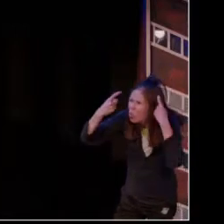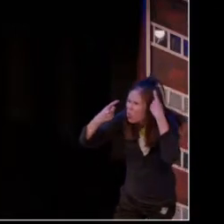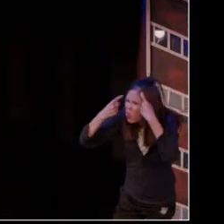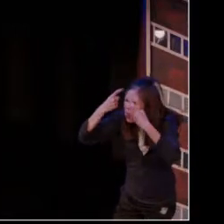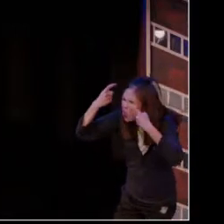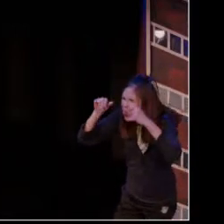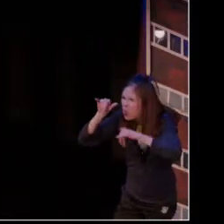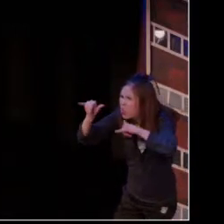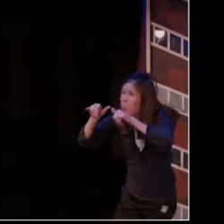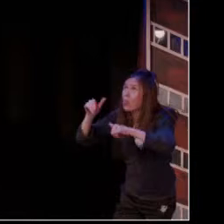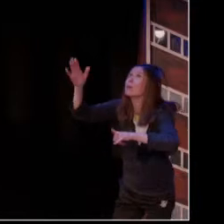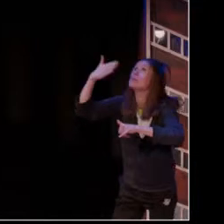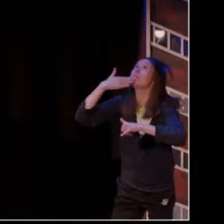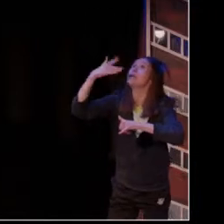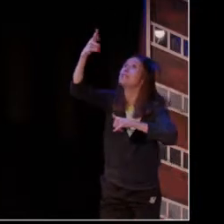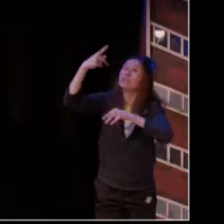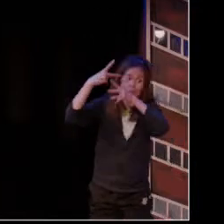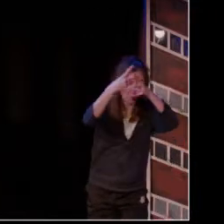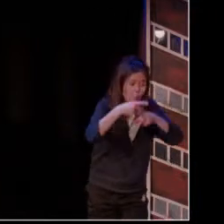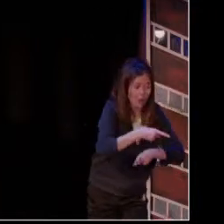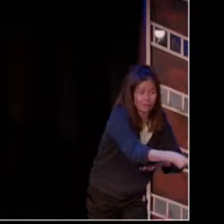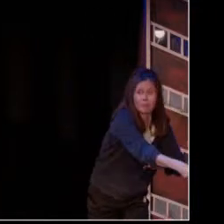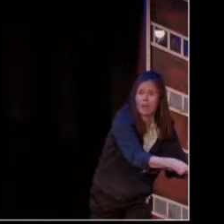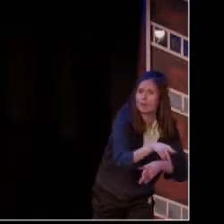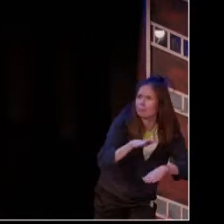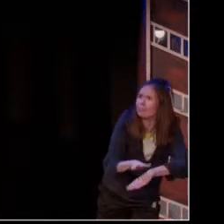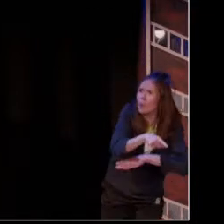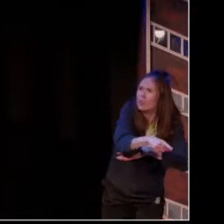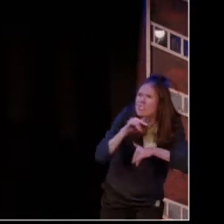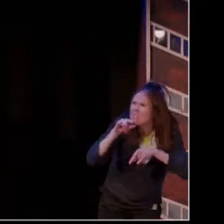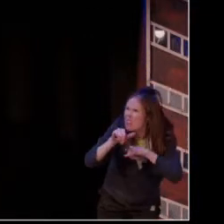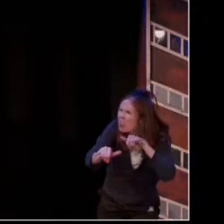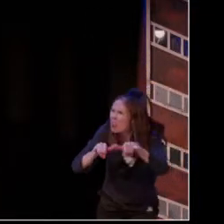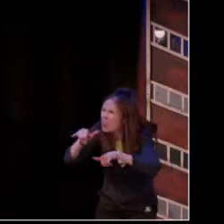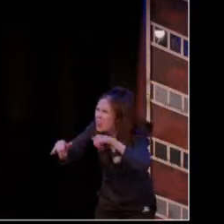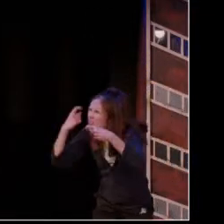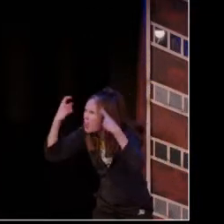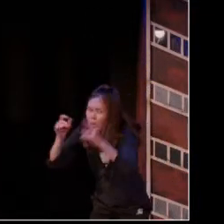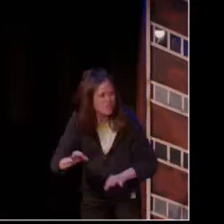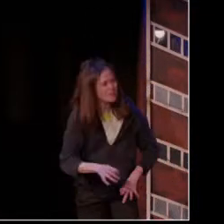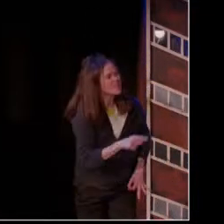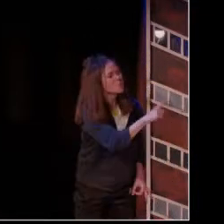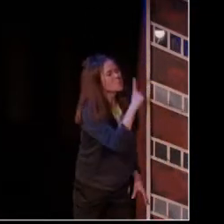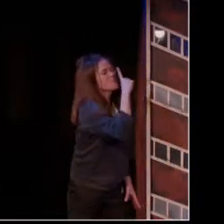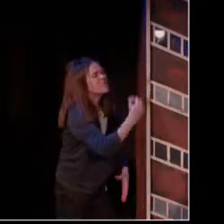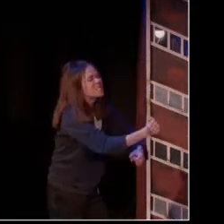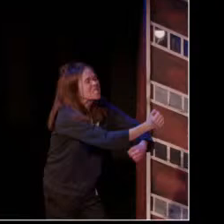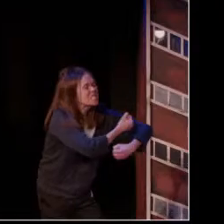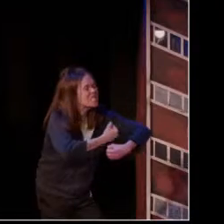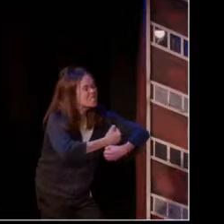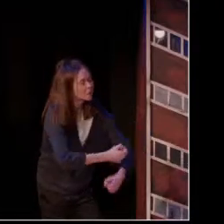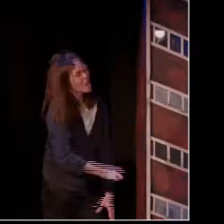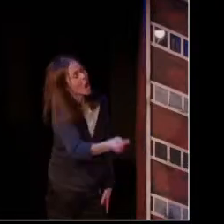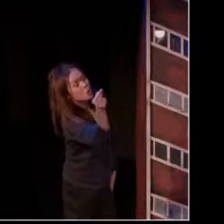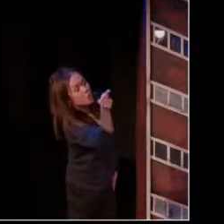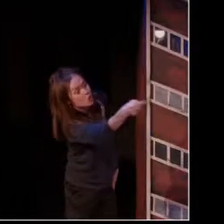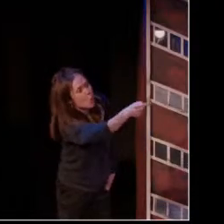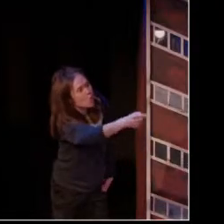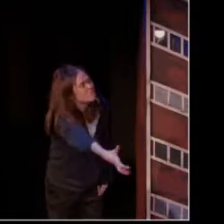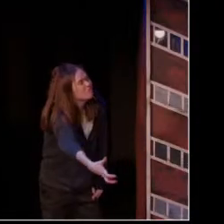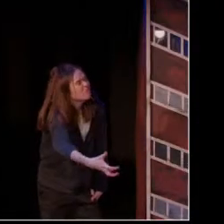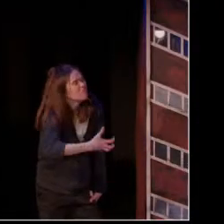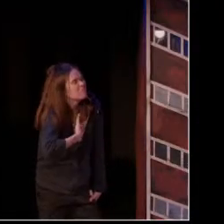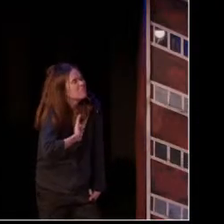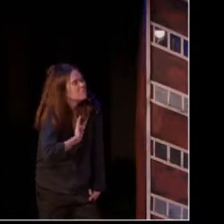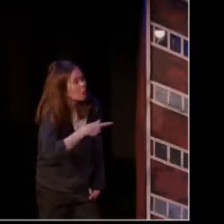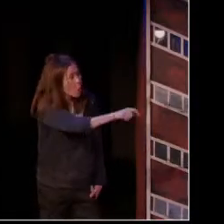won't think, like he does, her children not her husband's. Gross hag! And you coward are worthy to be shot if you're not